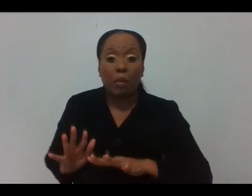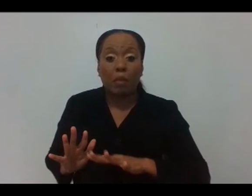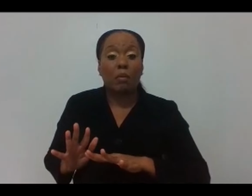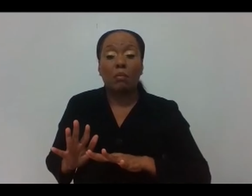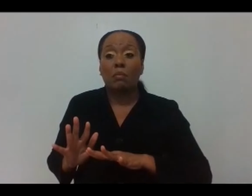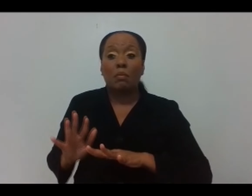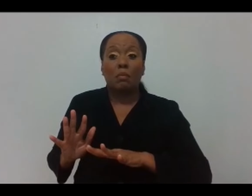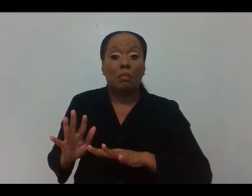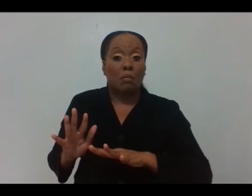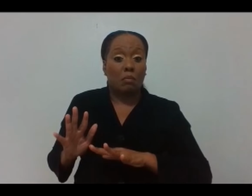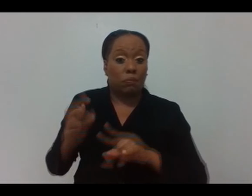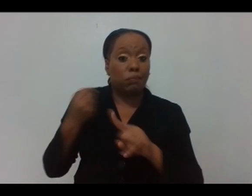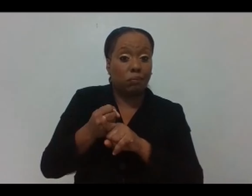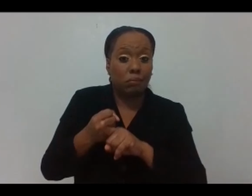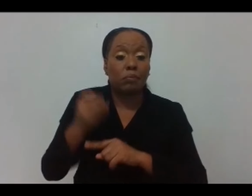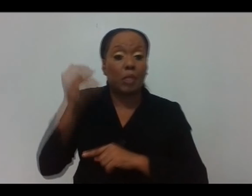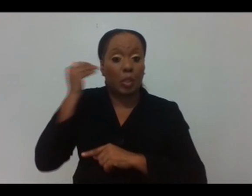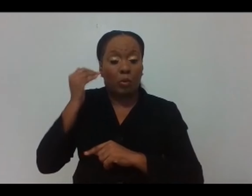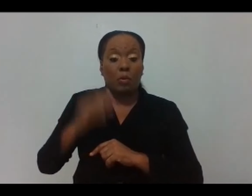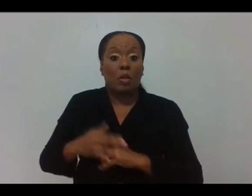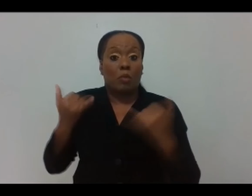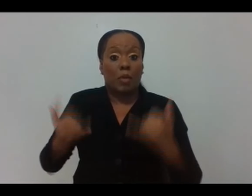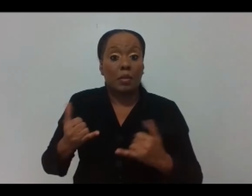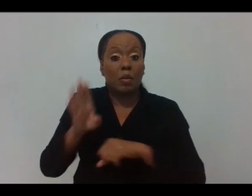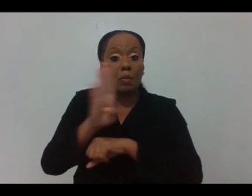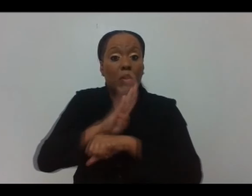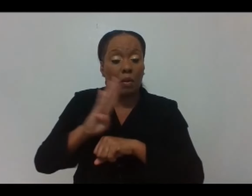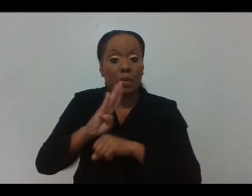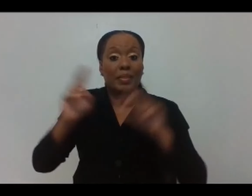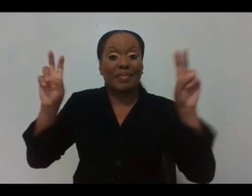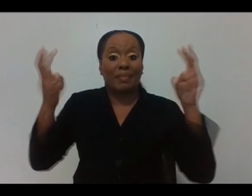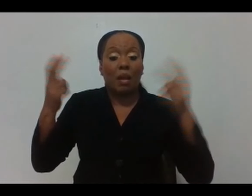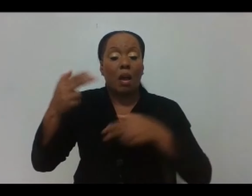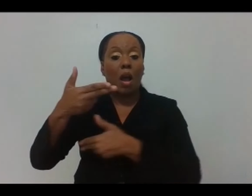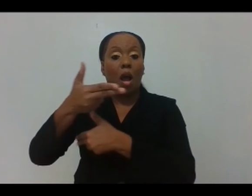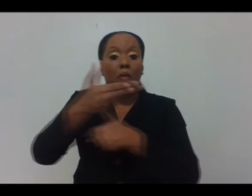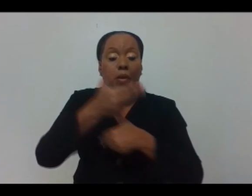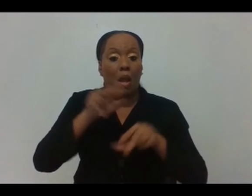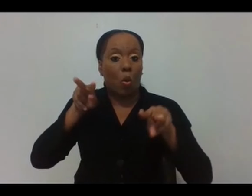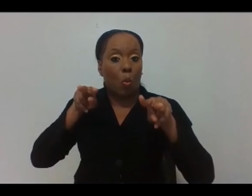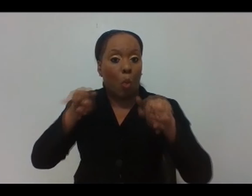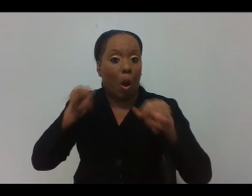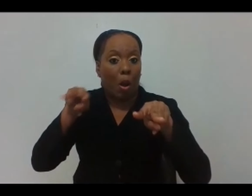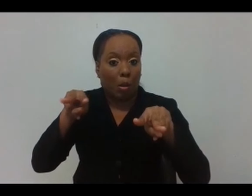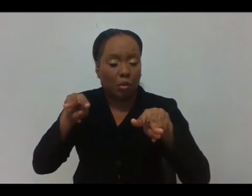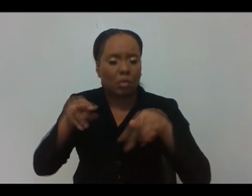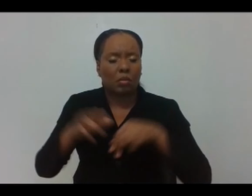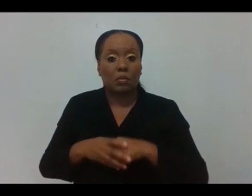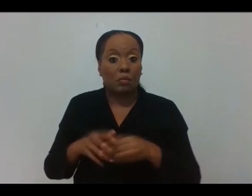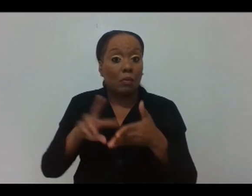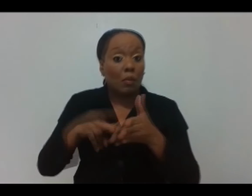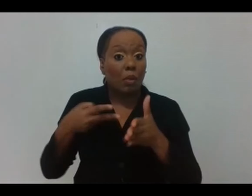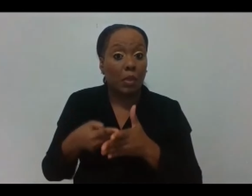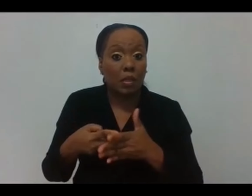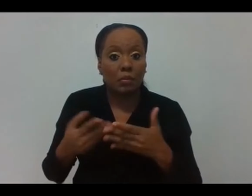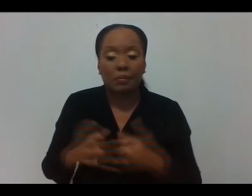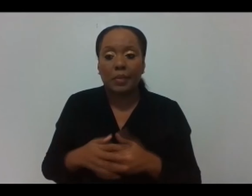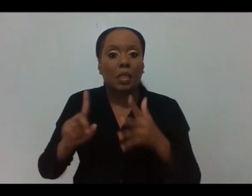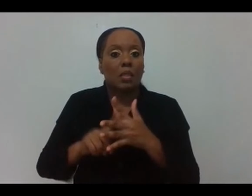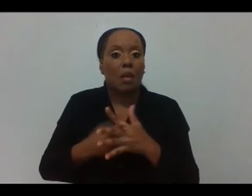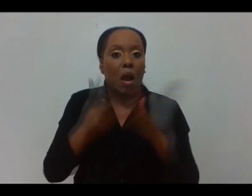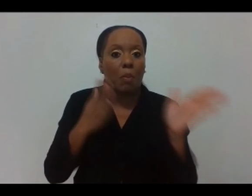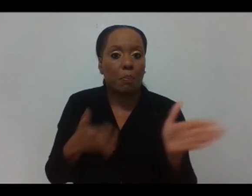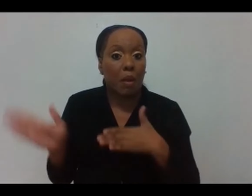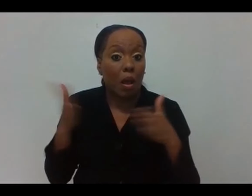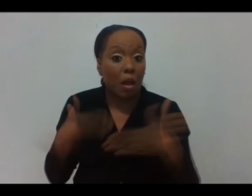watch, which means that hurricane conditions are likely within 48 hours. What does that mean to Barbadians? Start to do your hurricane preparations